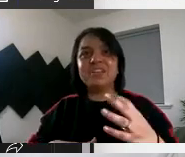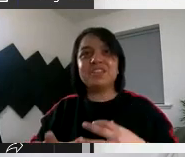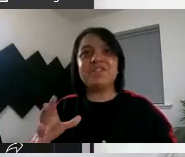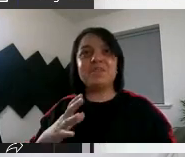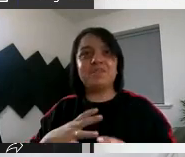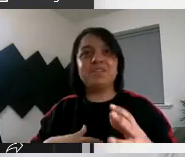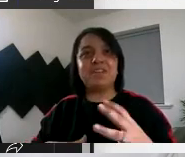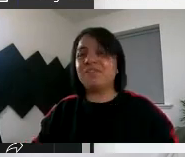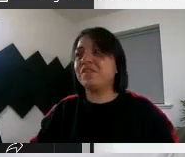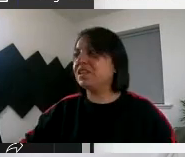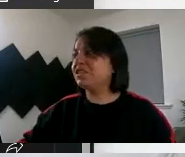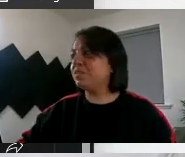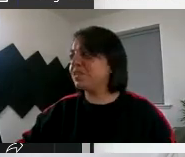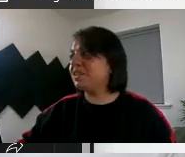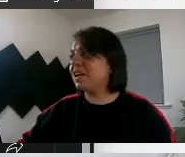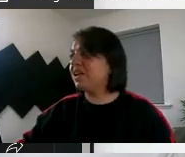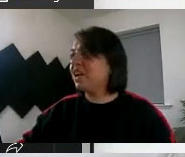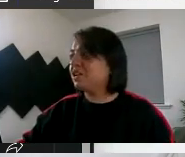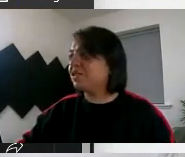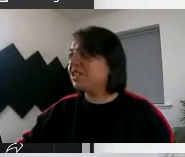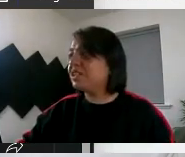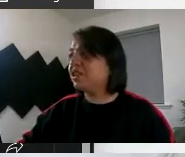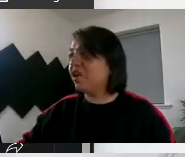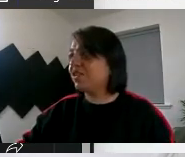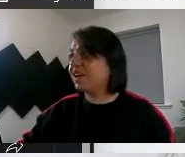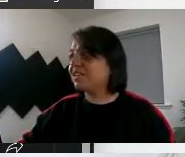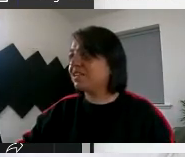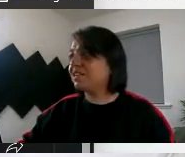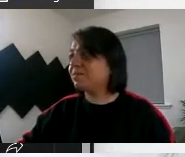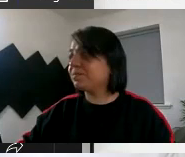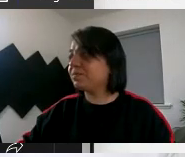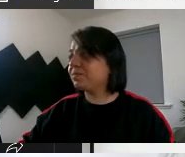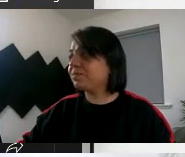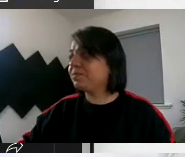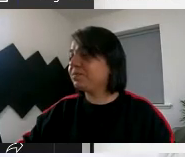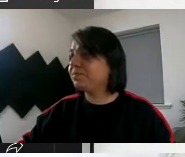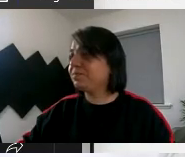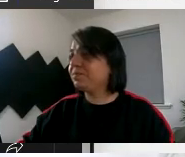she's got famous for different things, and she's a presenter. So this is the Cardiff accent.